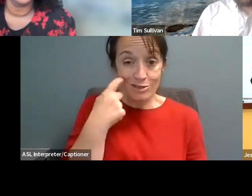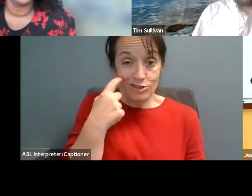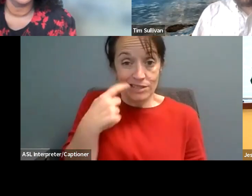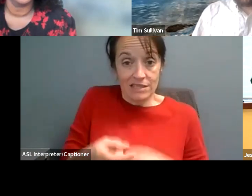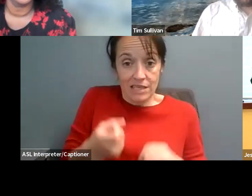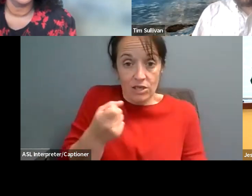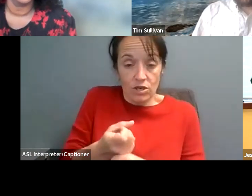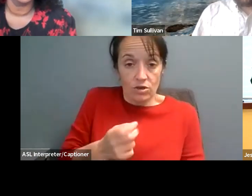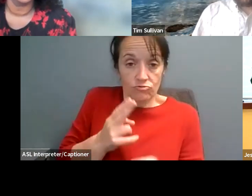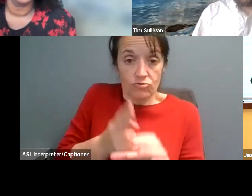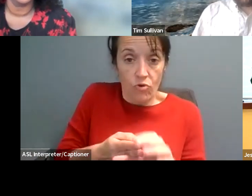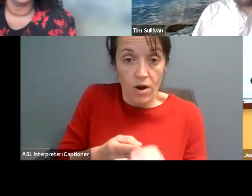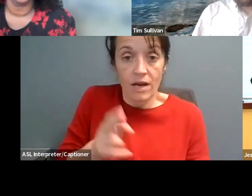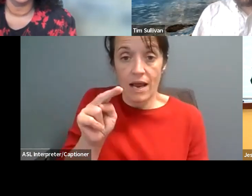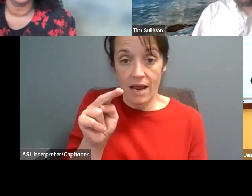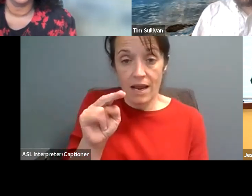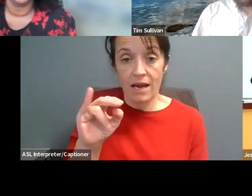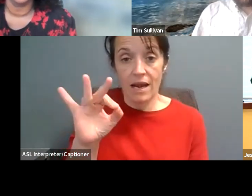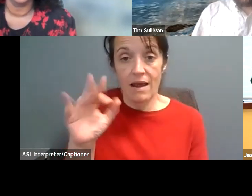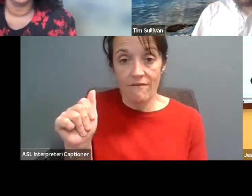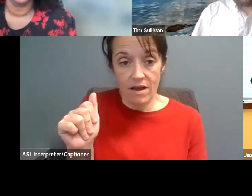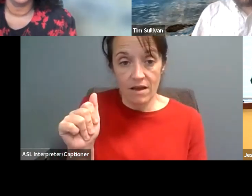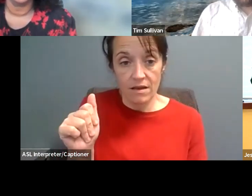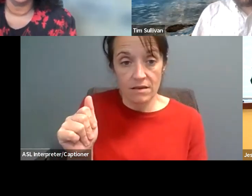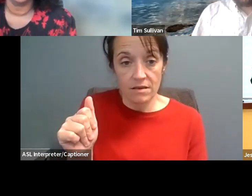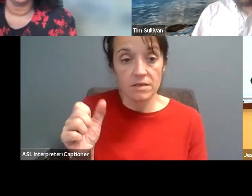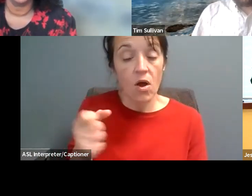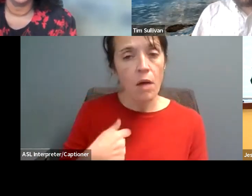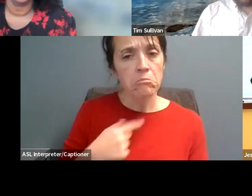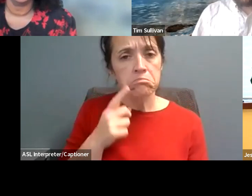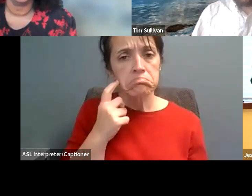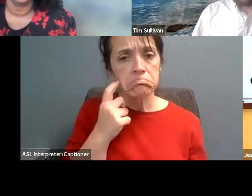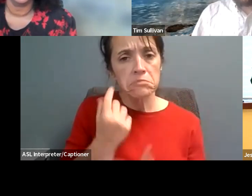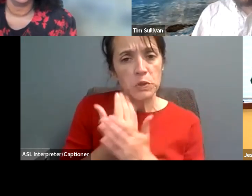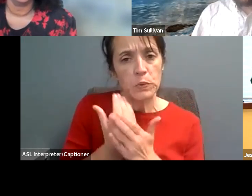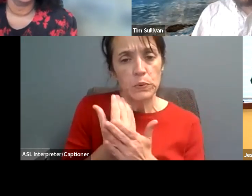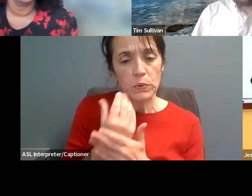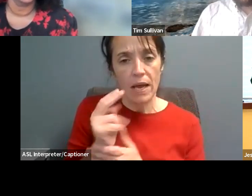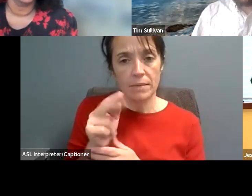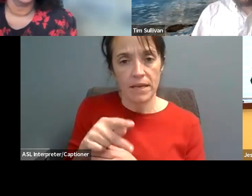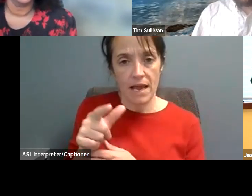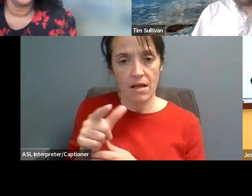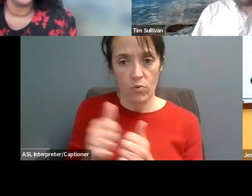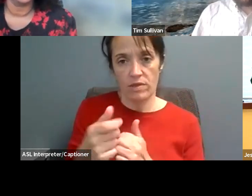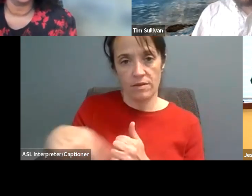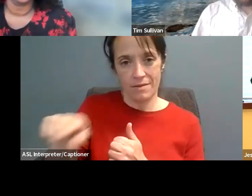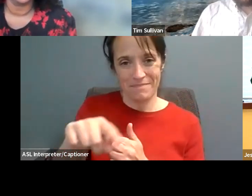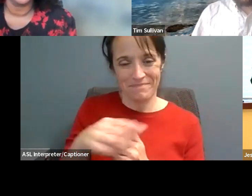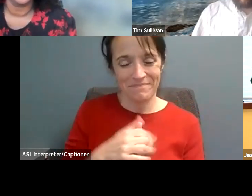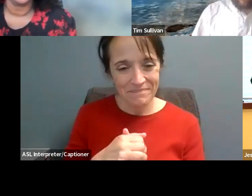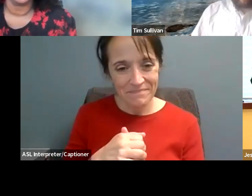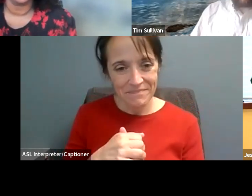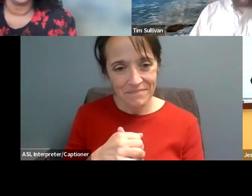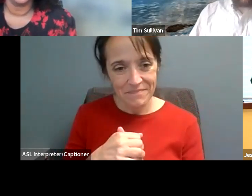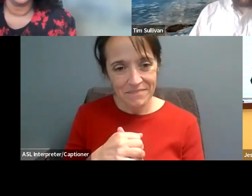I'm an NPL that is one of the newer NPLs with the Institute. So I'm